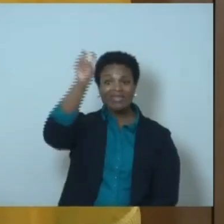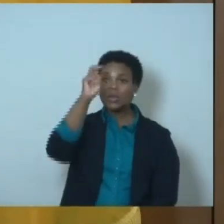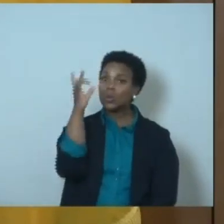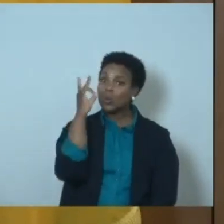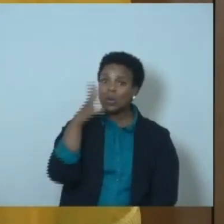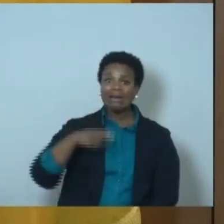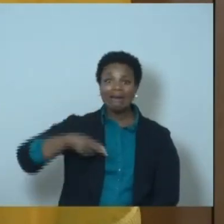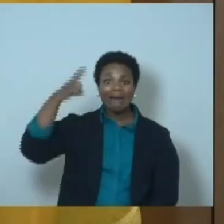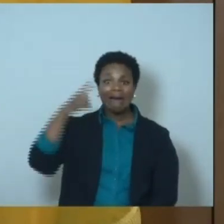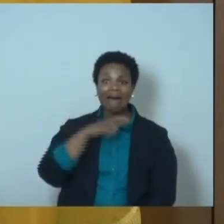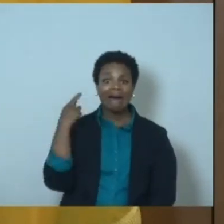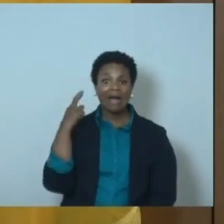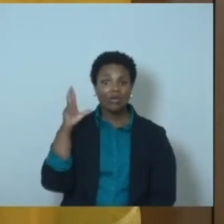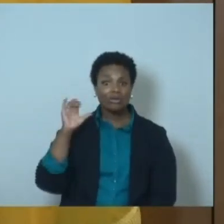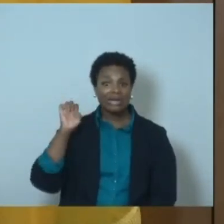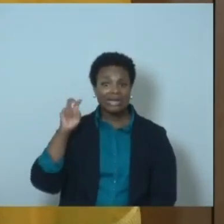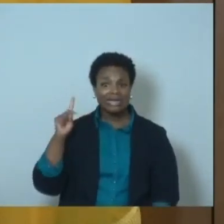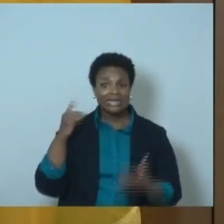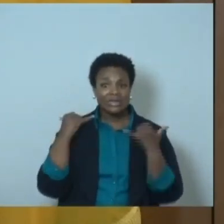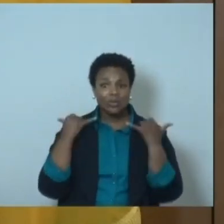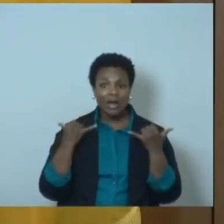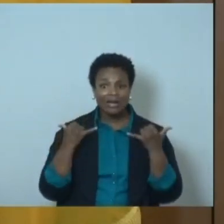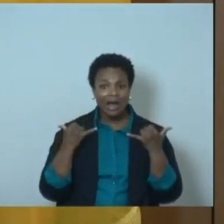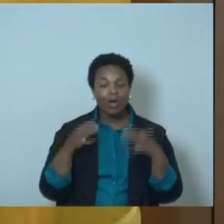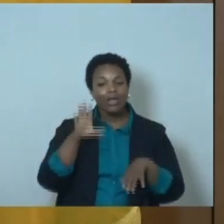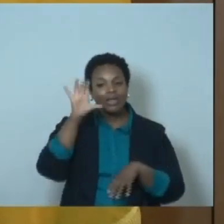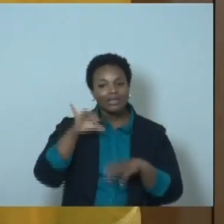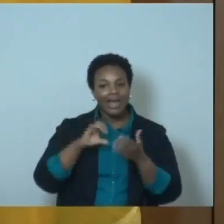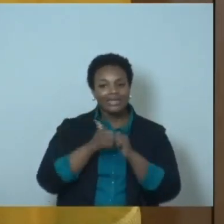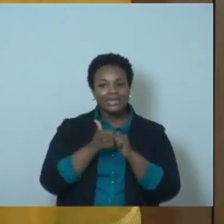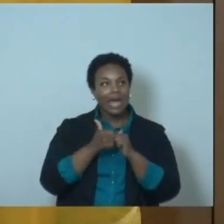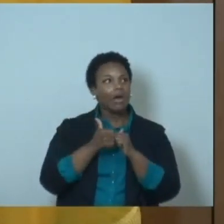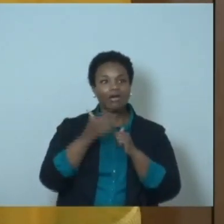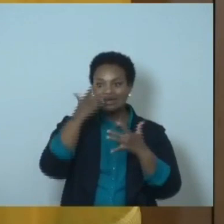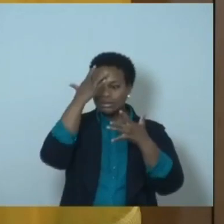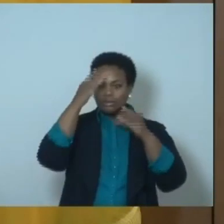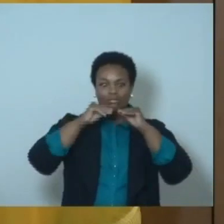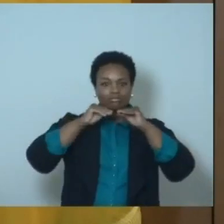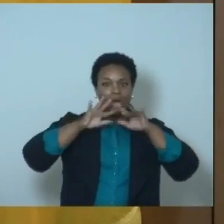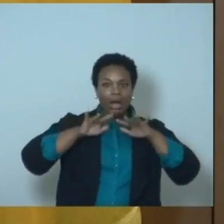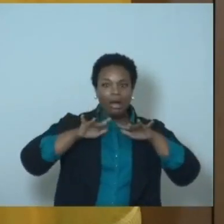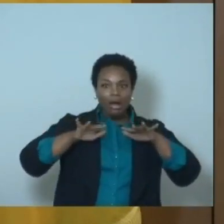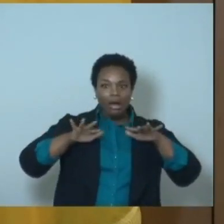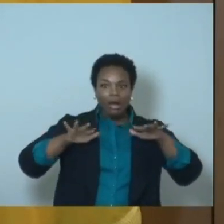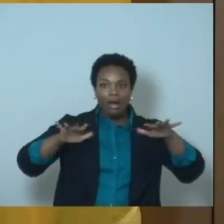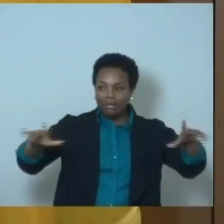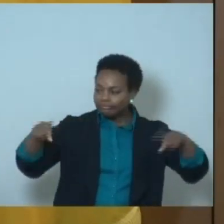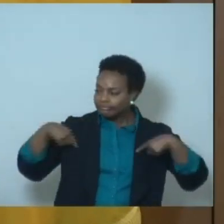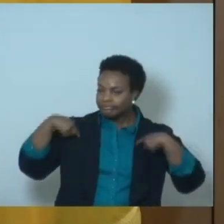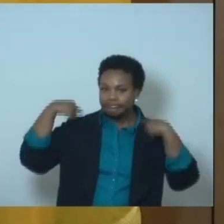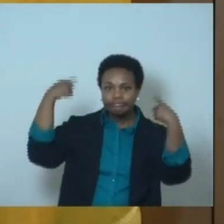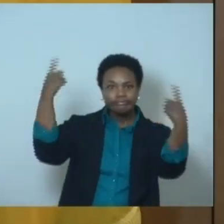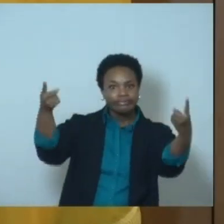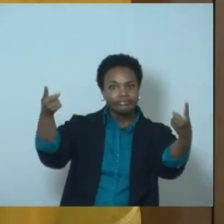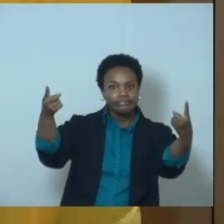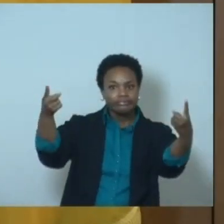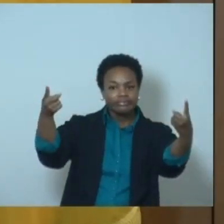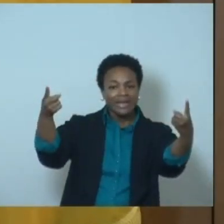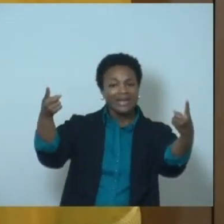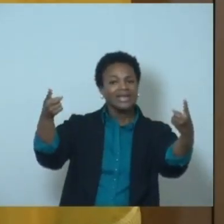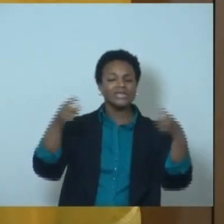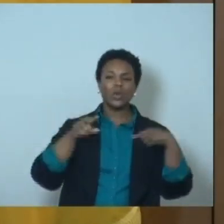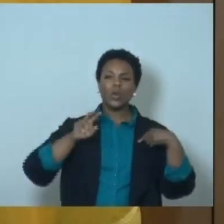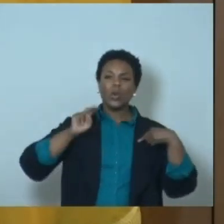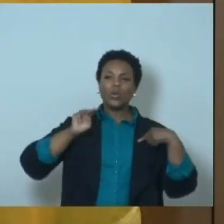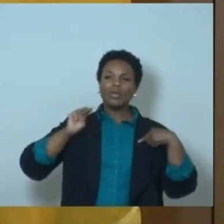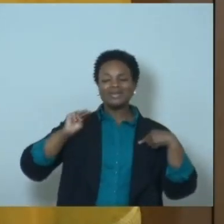is how every state ended up with their first infection. It's a really tough spot to be in New Mexico, given the